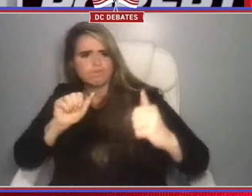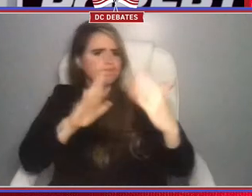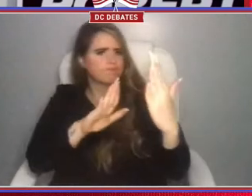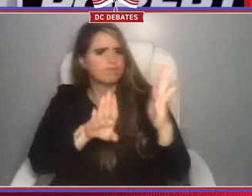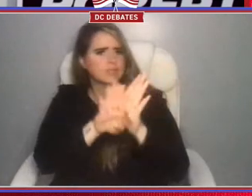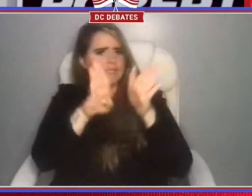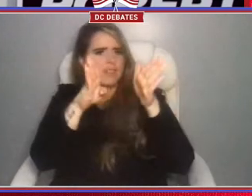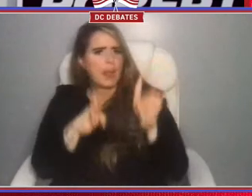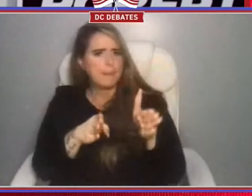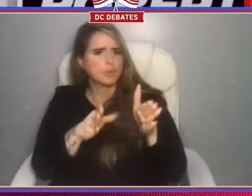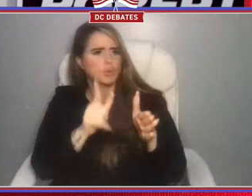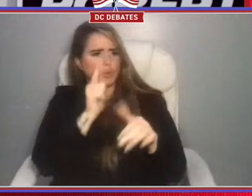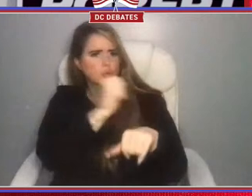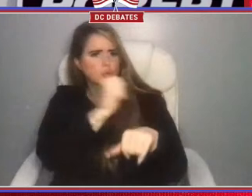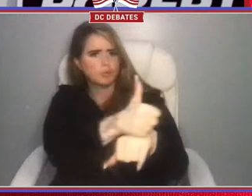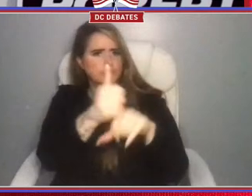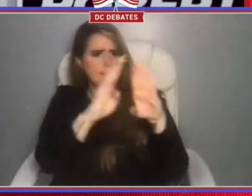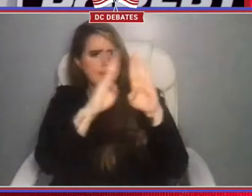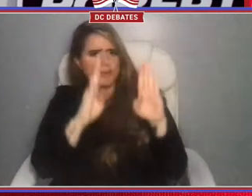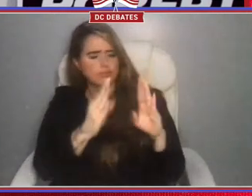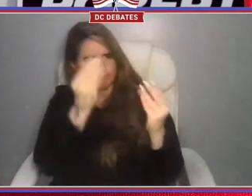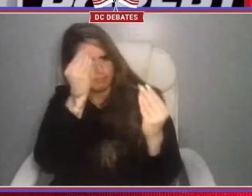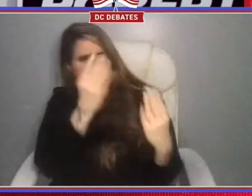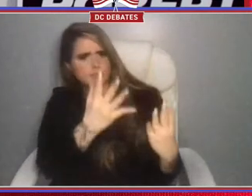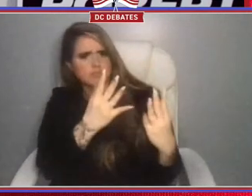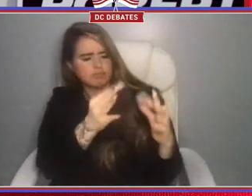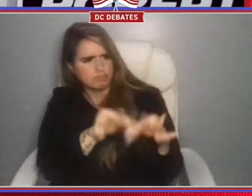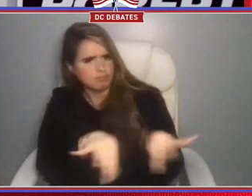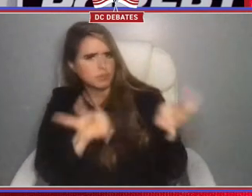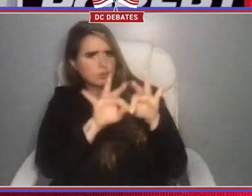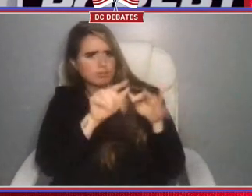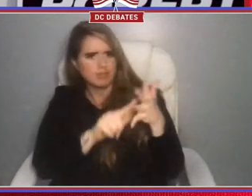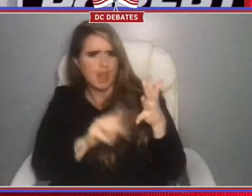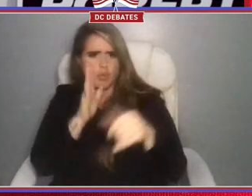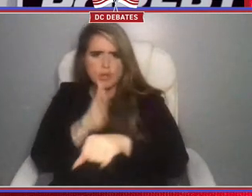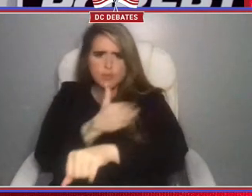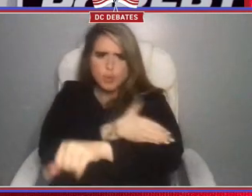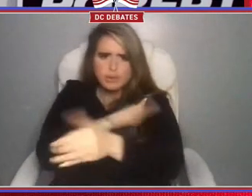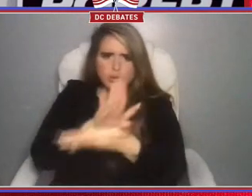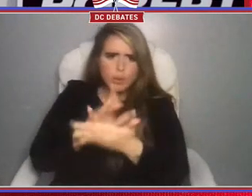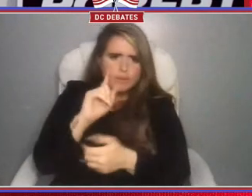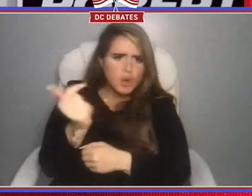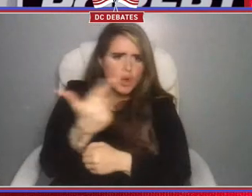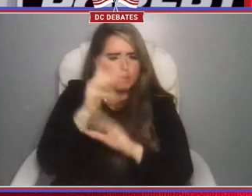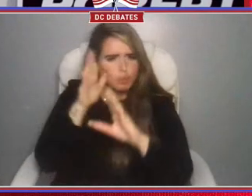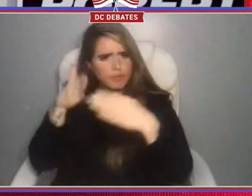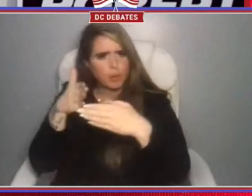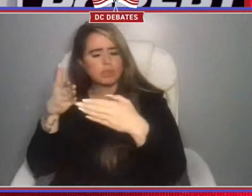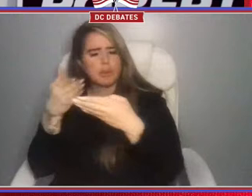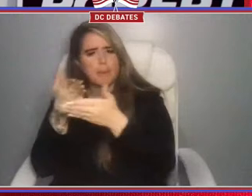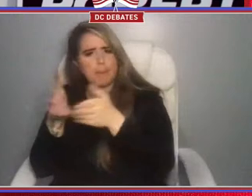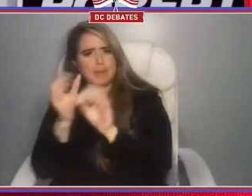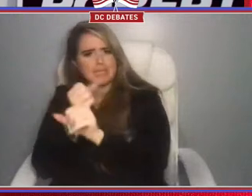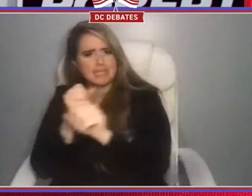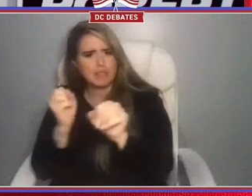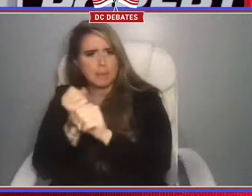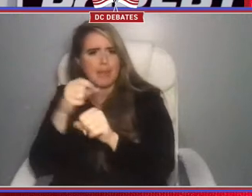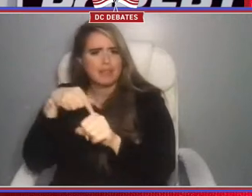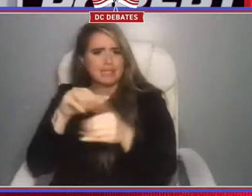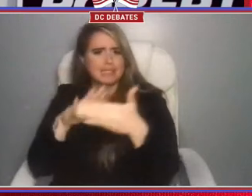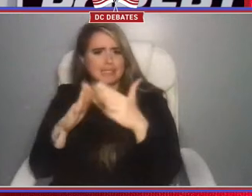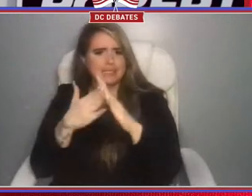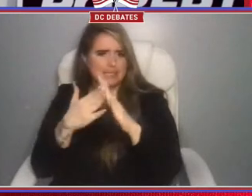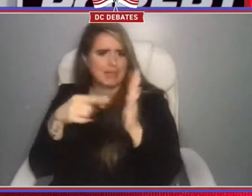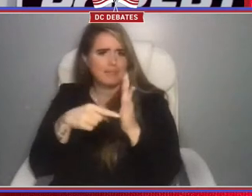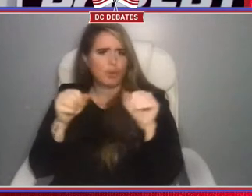mayor. Public safety, improving schools for all families, and making our city affordable. The mayor is out of touch. You have